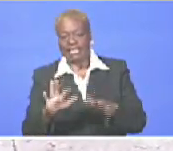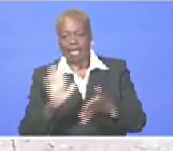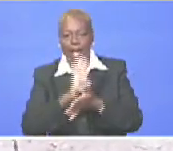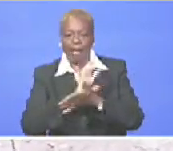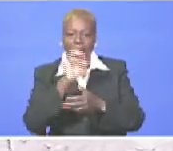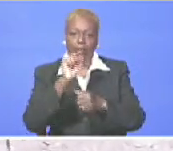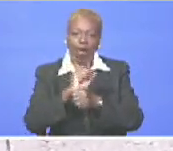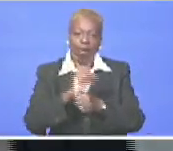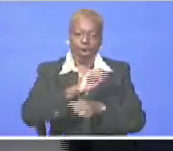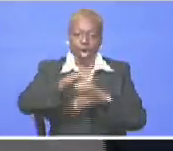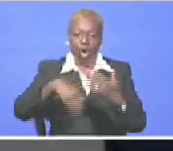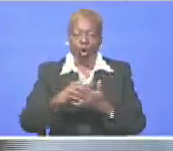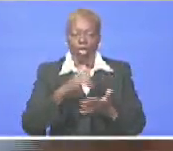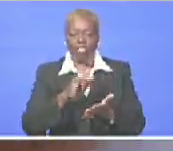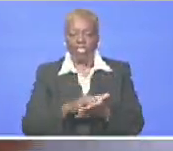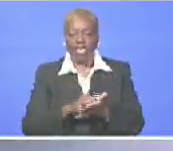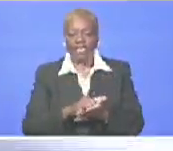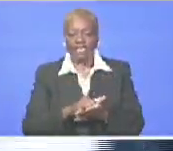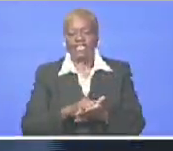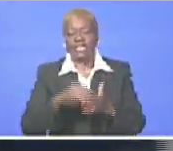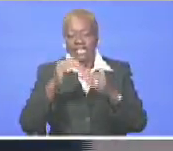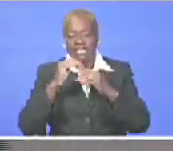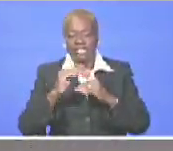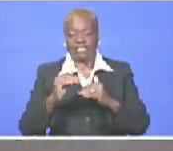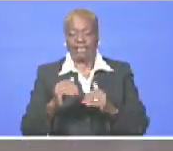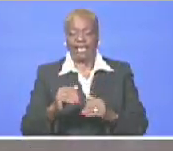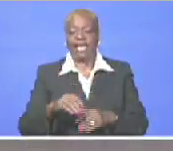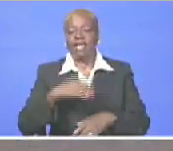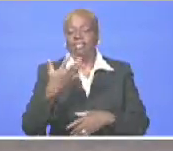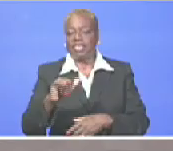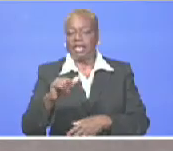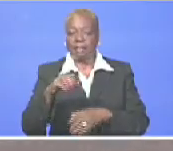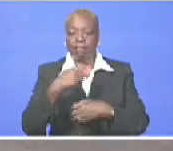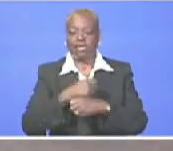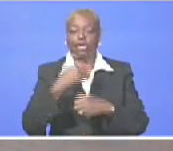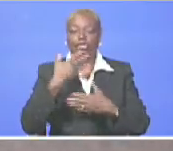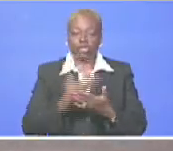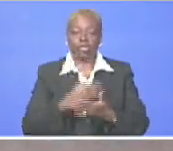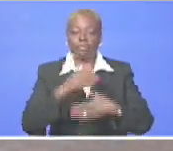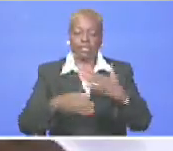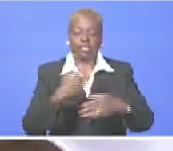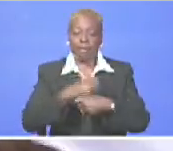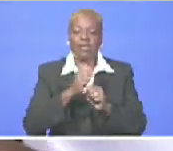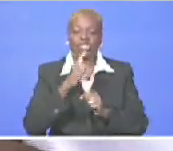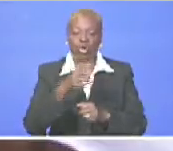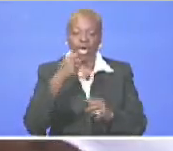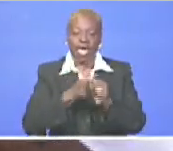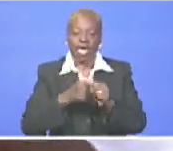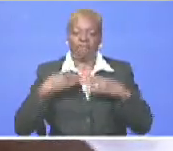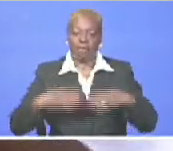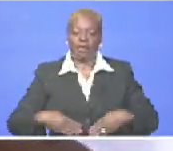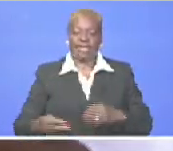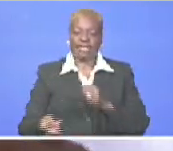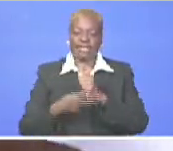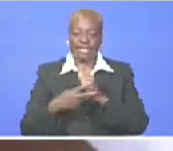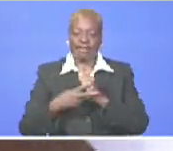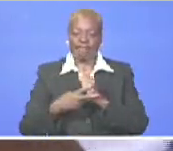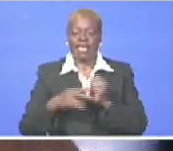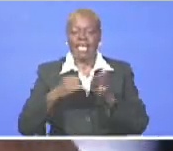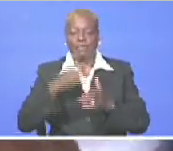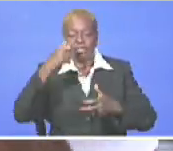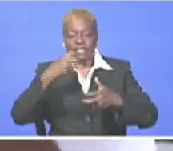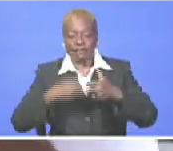that stuff. It was sufficient, but, they made it good process and all that, just make sure everyone's safe. It was difficult